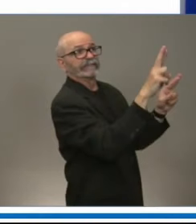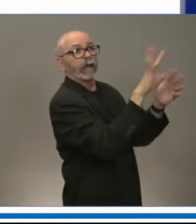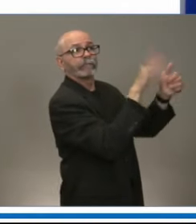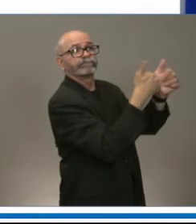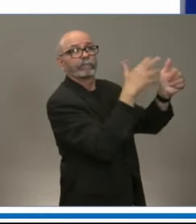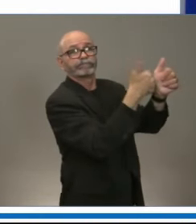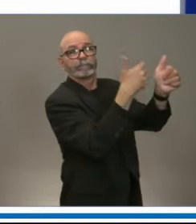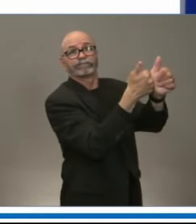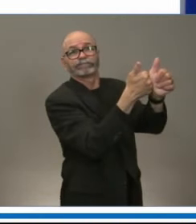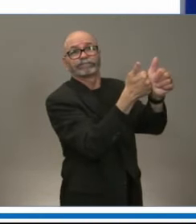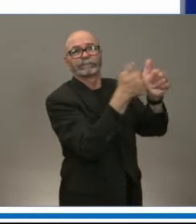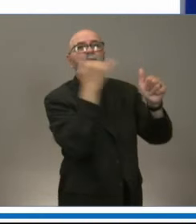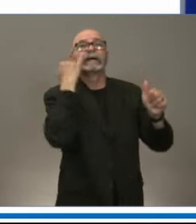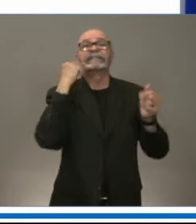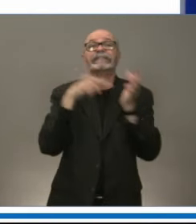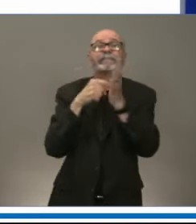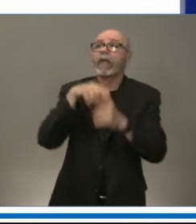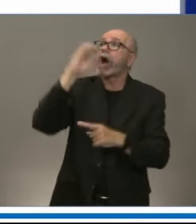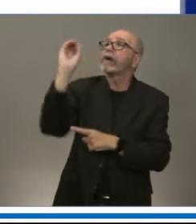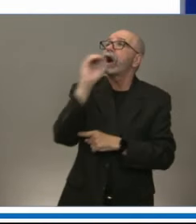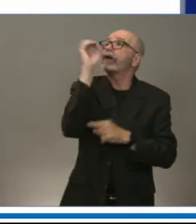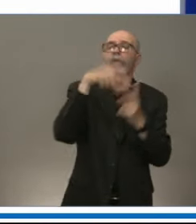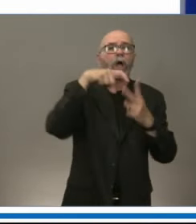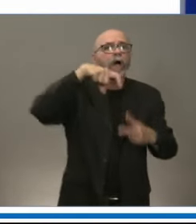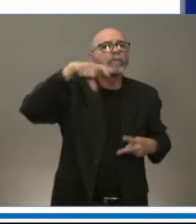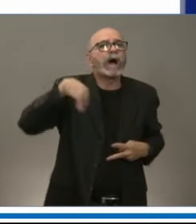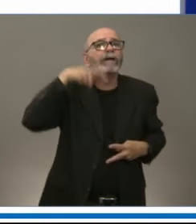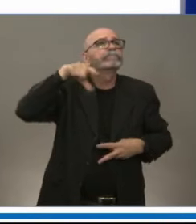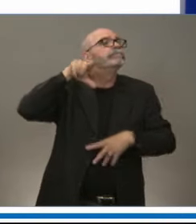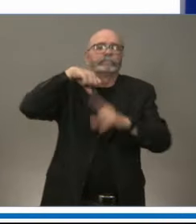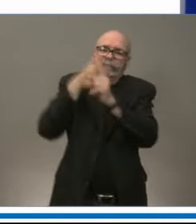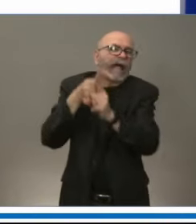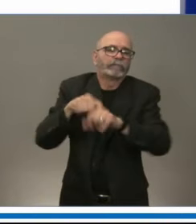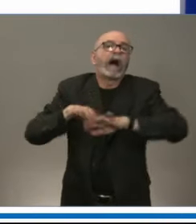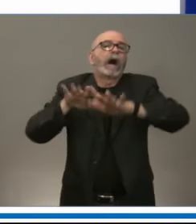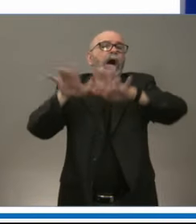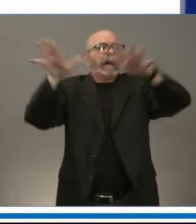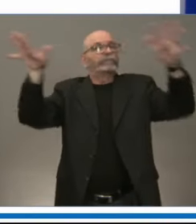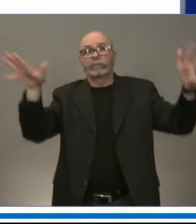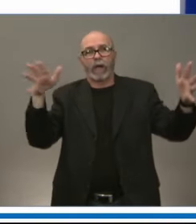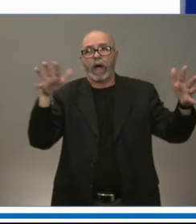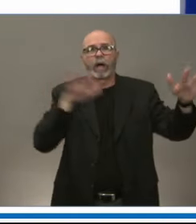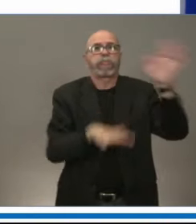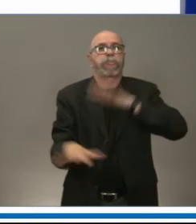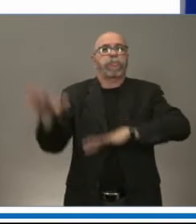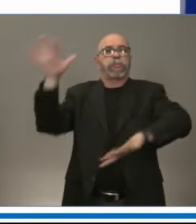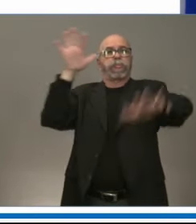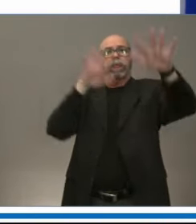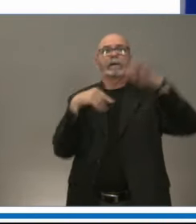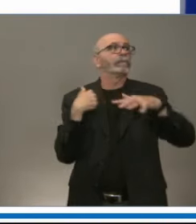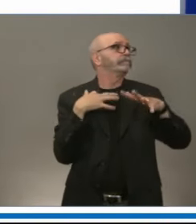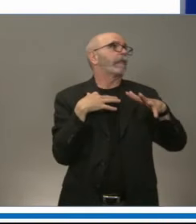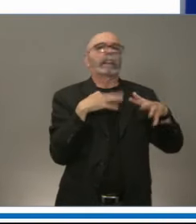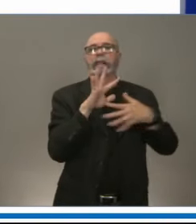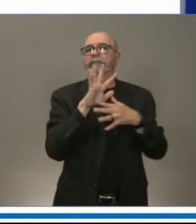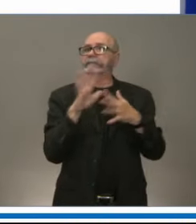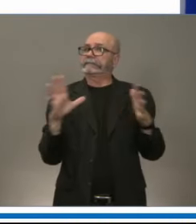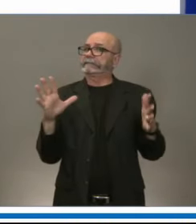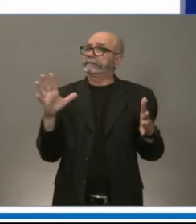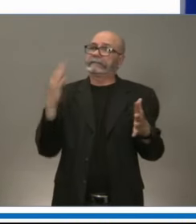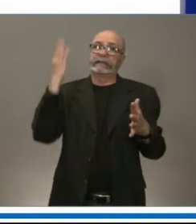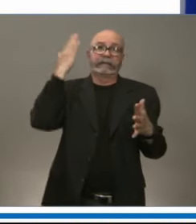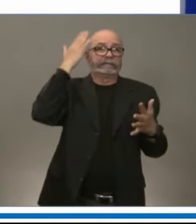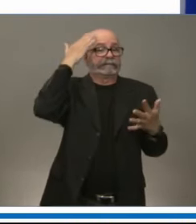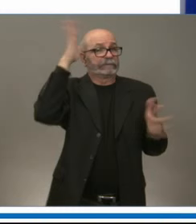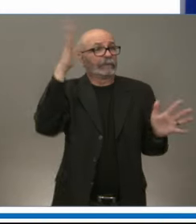and Quebec, we will need a huge number of N95 masks at critical time.